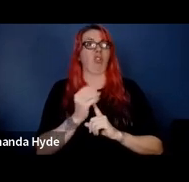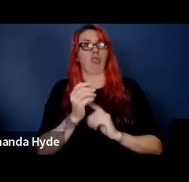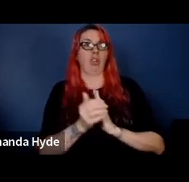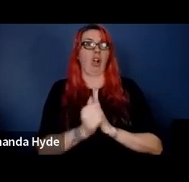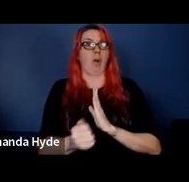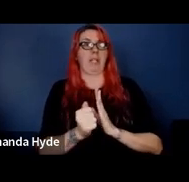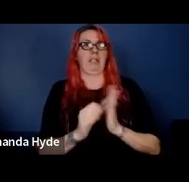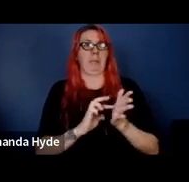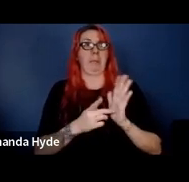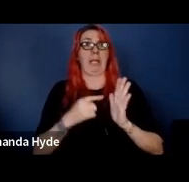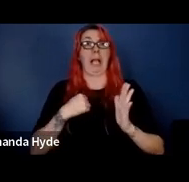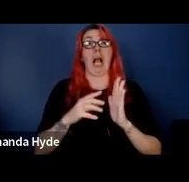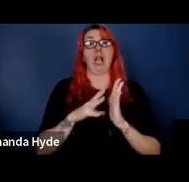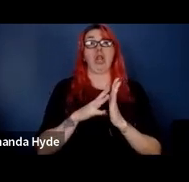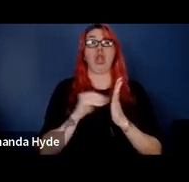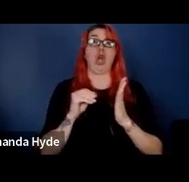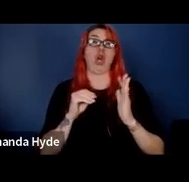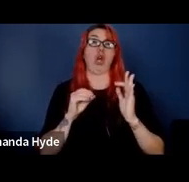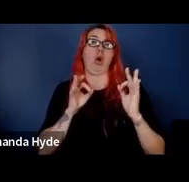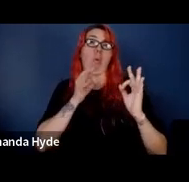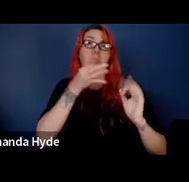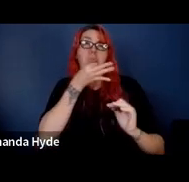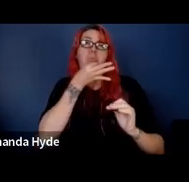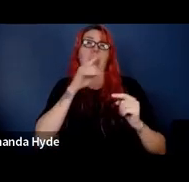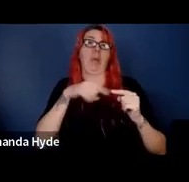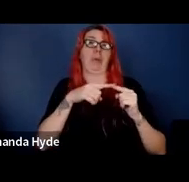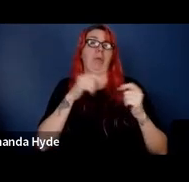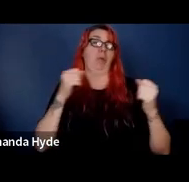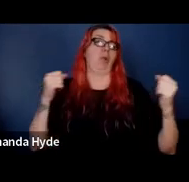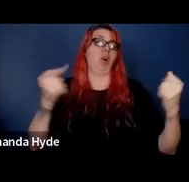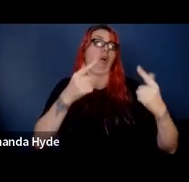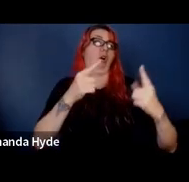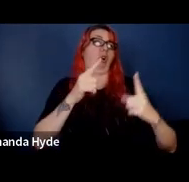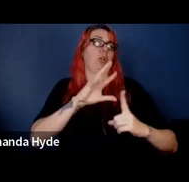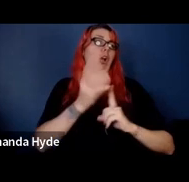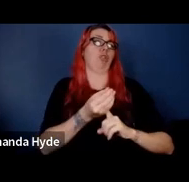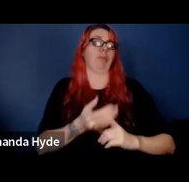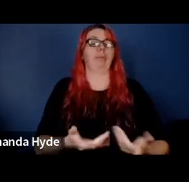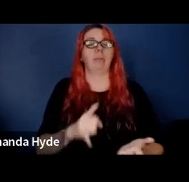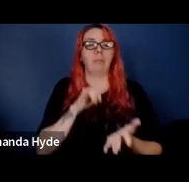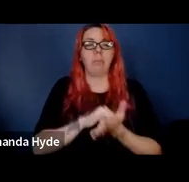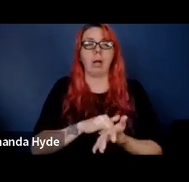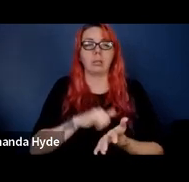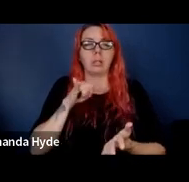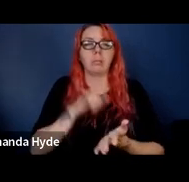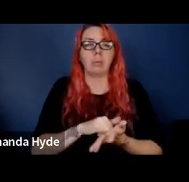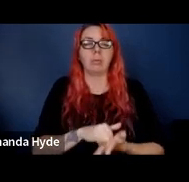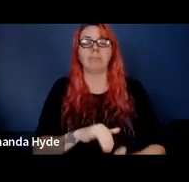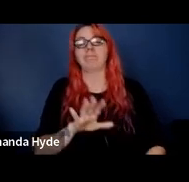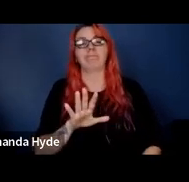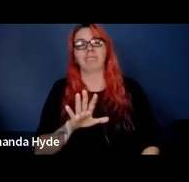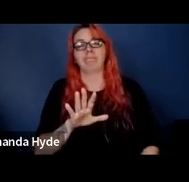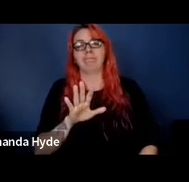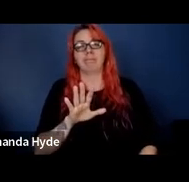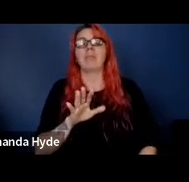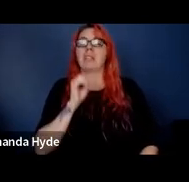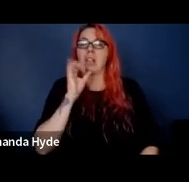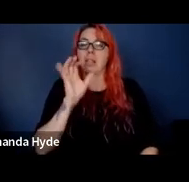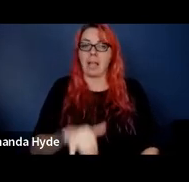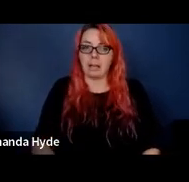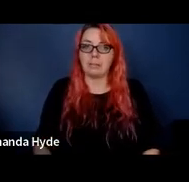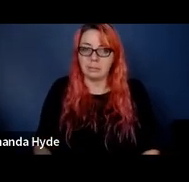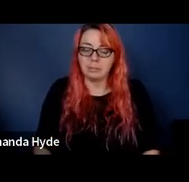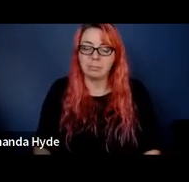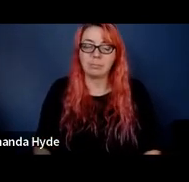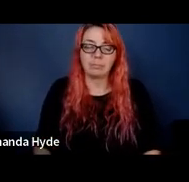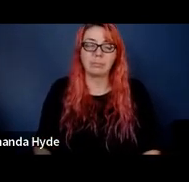ever learn to be culturally competent in every single, or competent culturally in every single moment, considering the diversity of so many